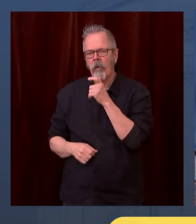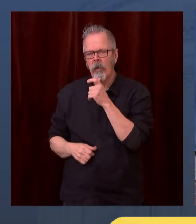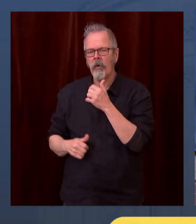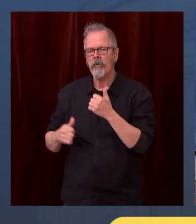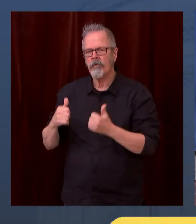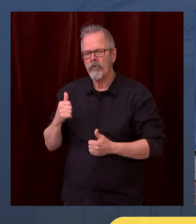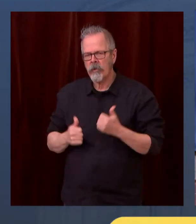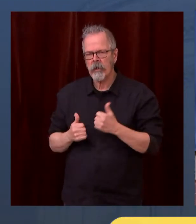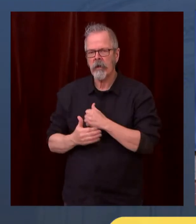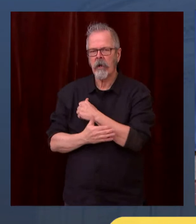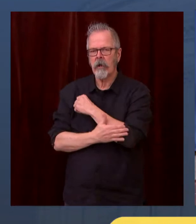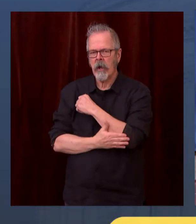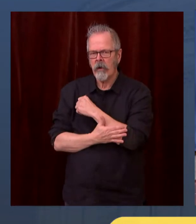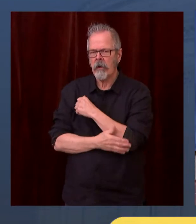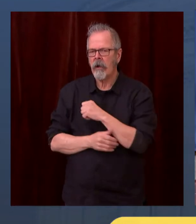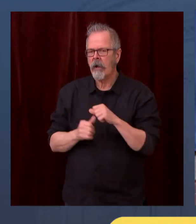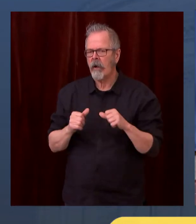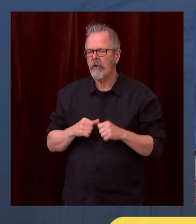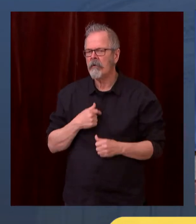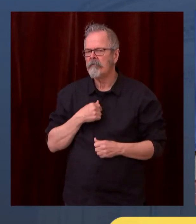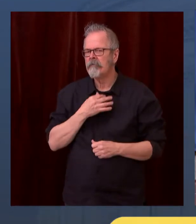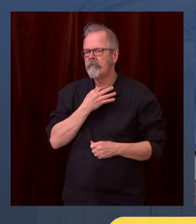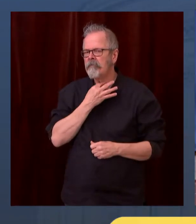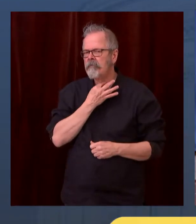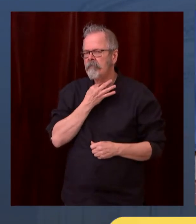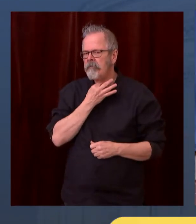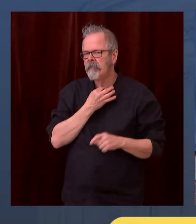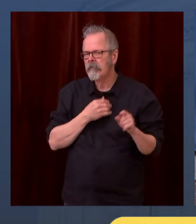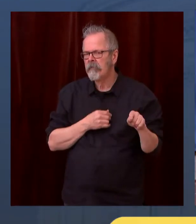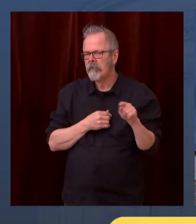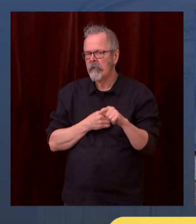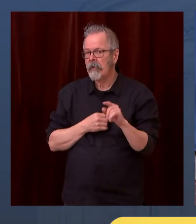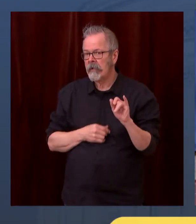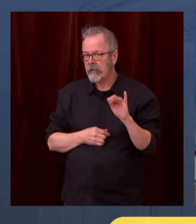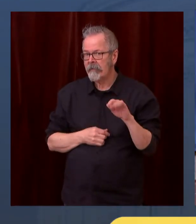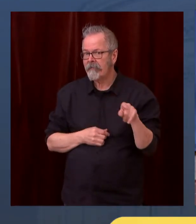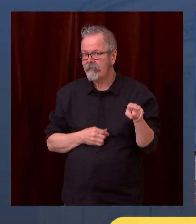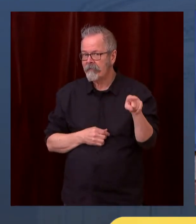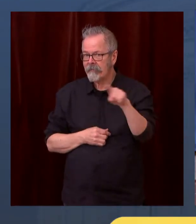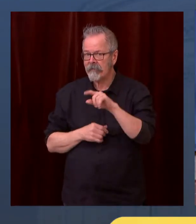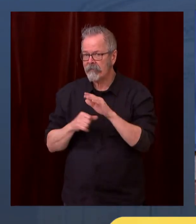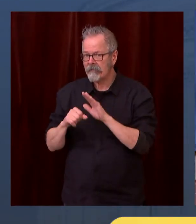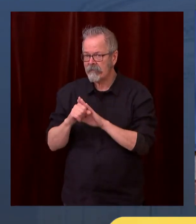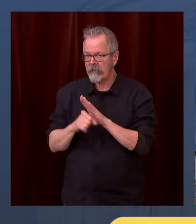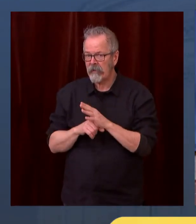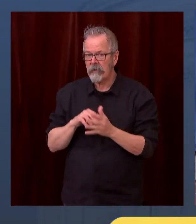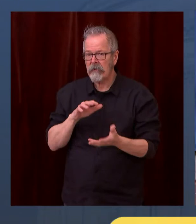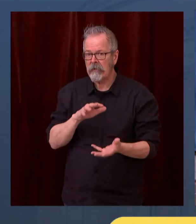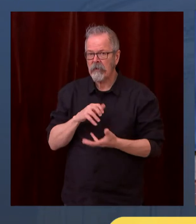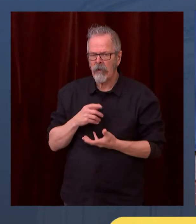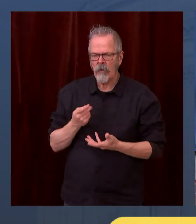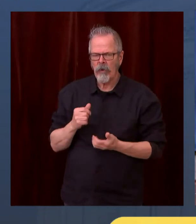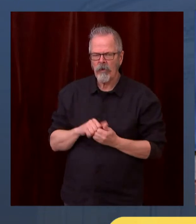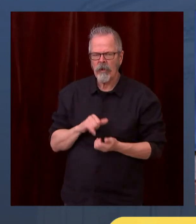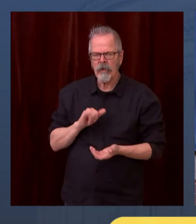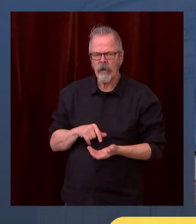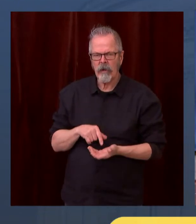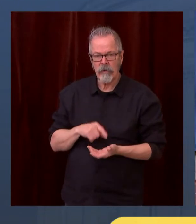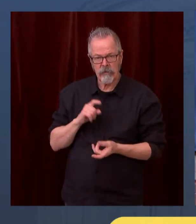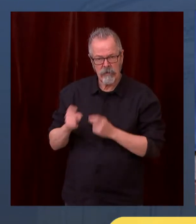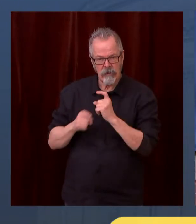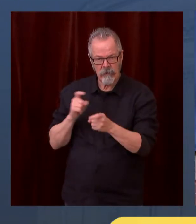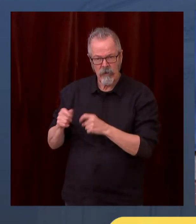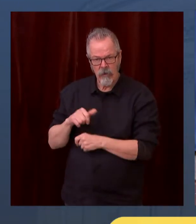and if the doses that were retrieved by the state, were they given to other providers in the same